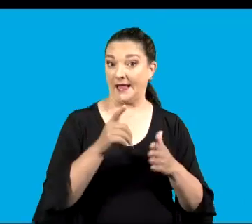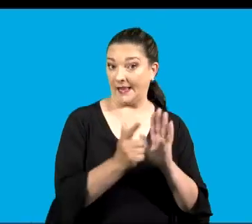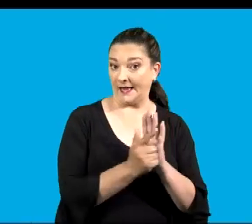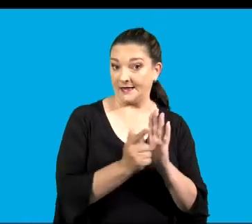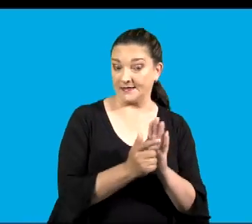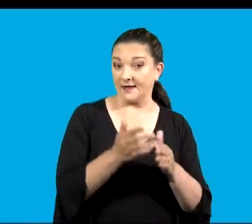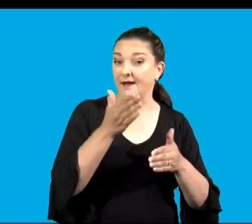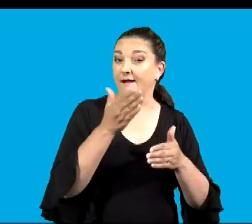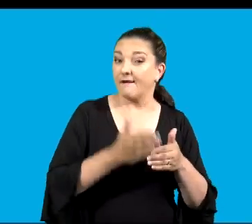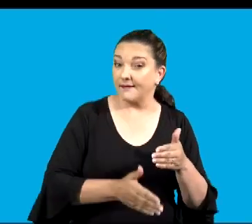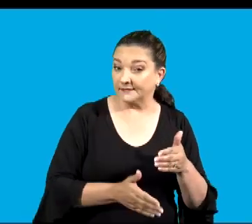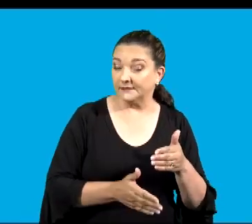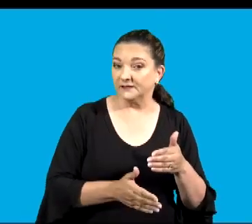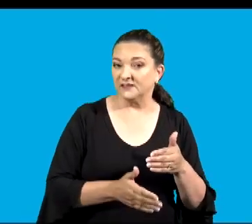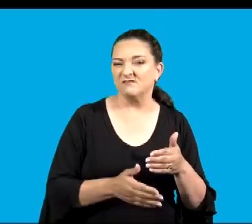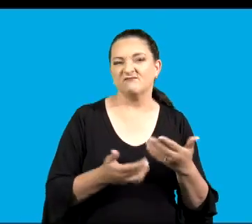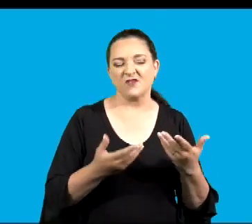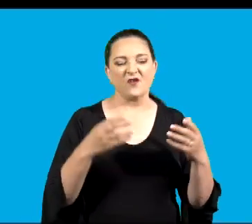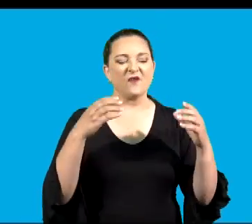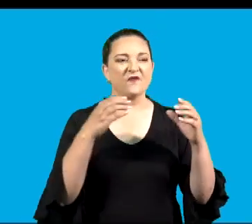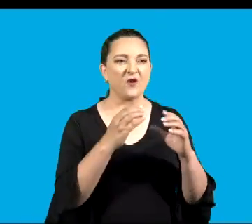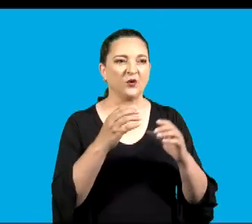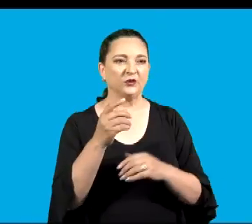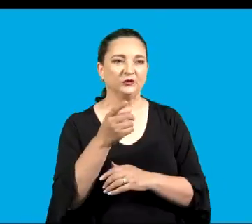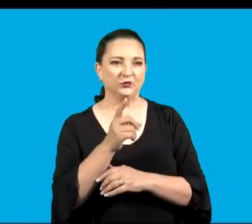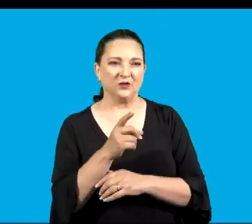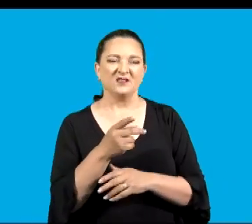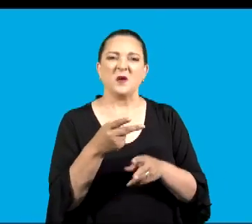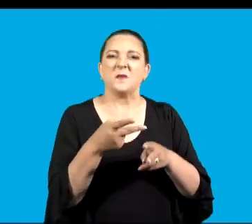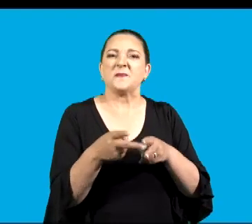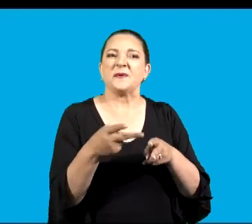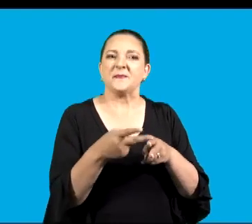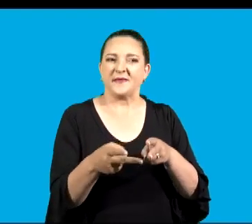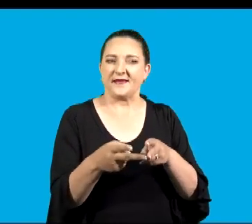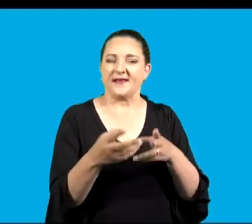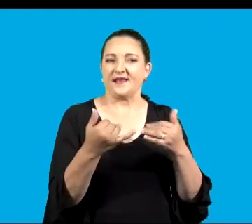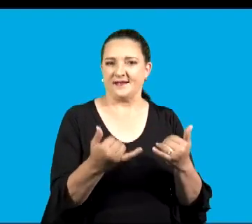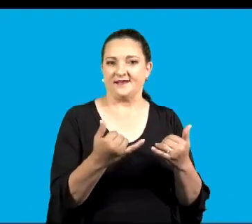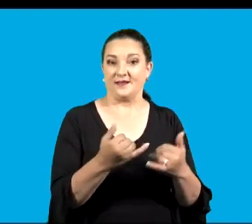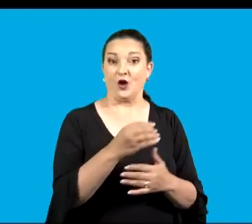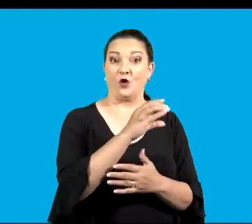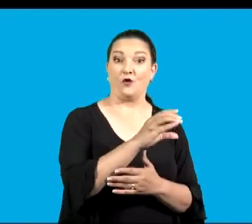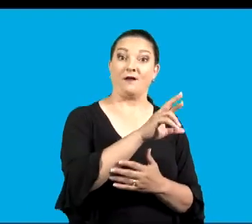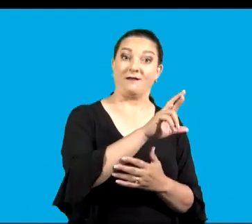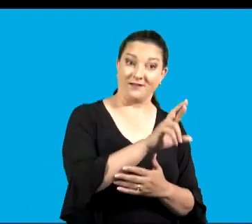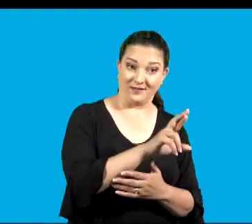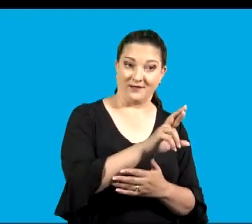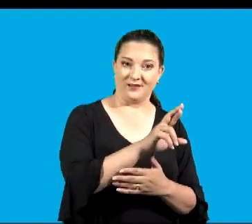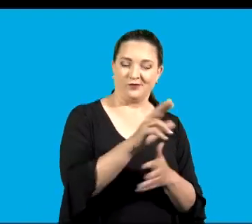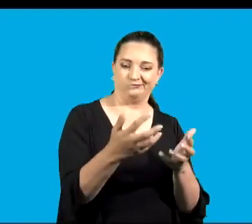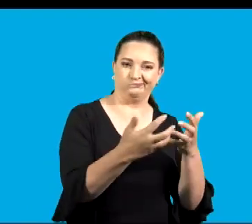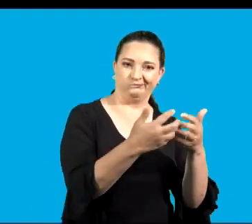By the end of the lesson, we will address preparing the creditors reconciliation statement as well as preparing